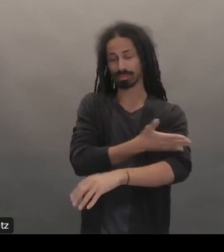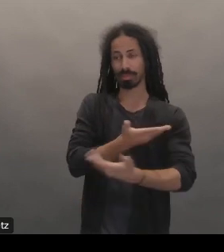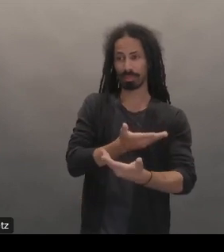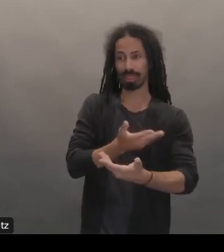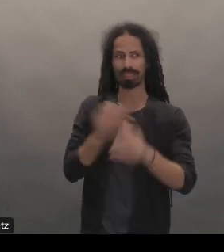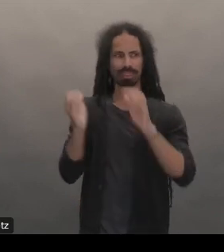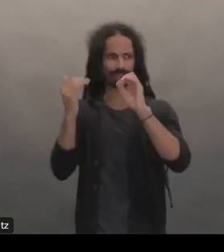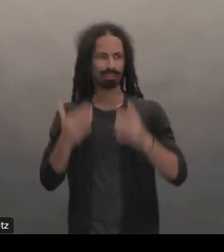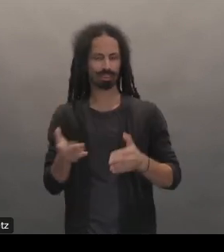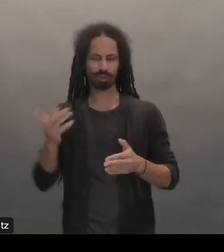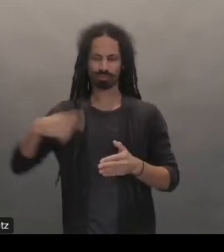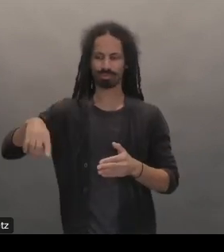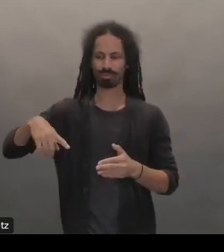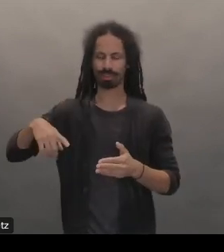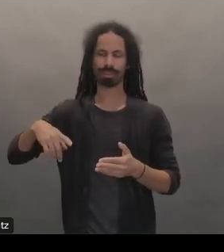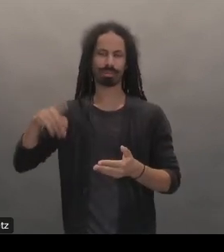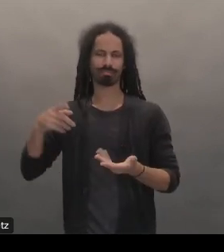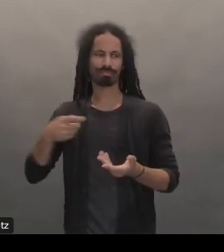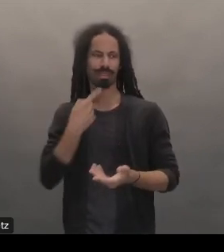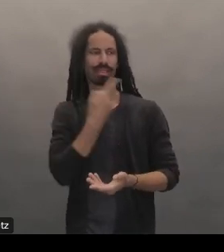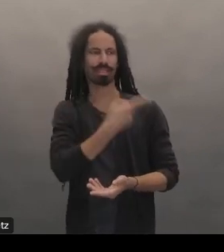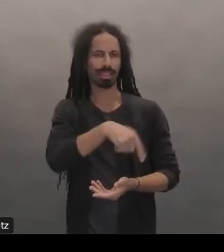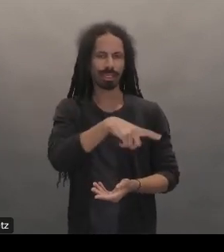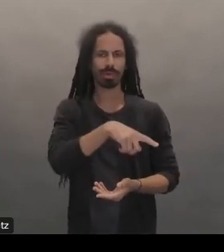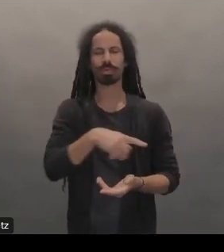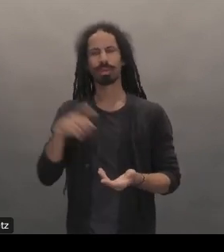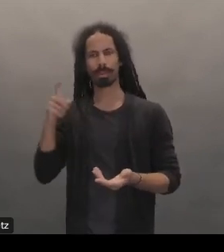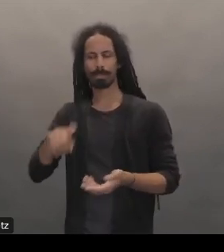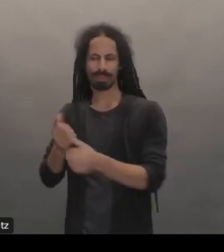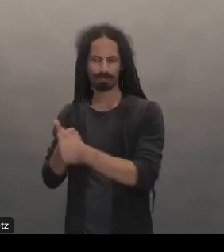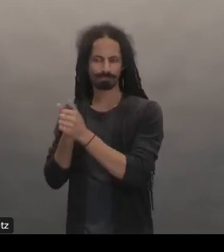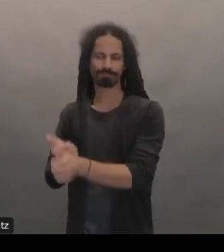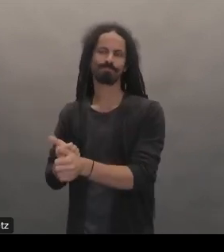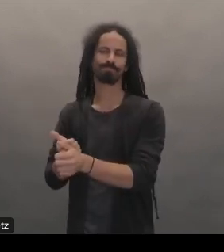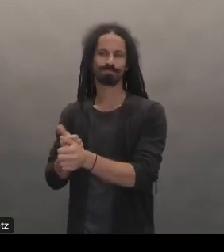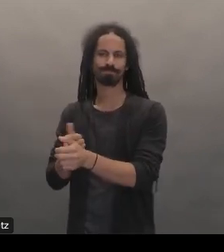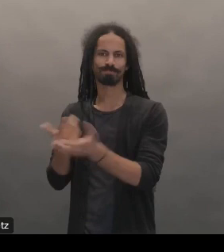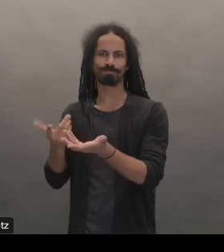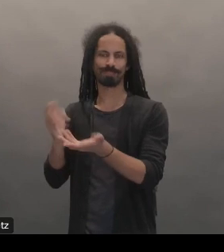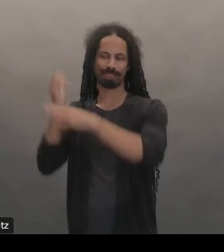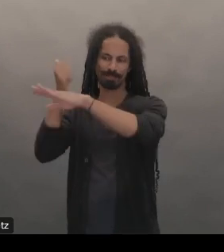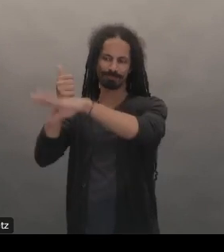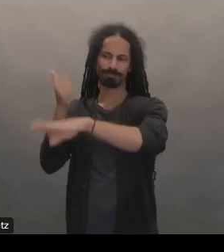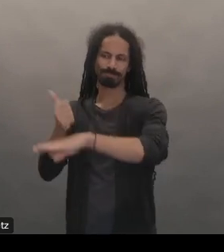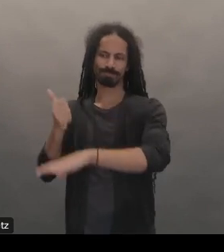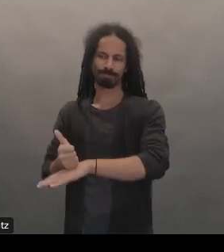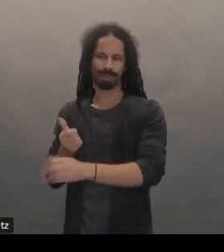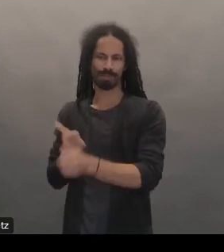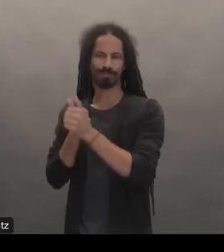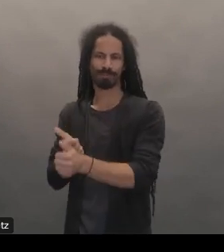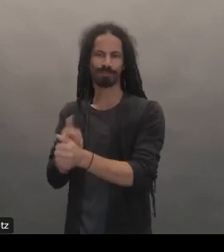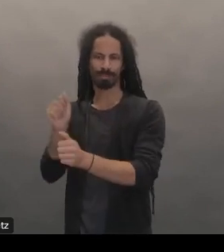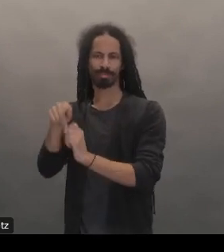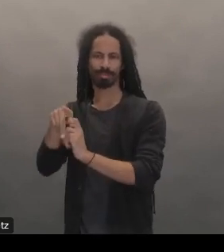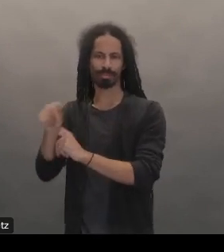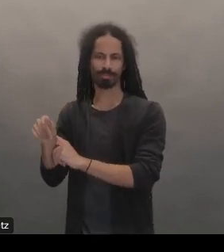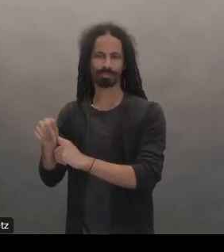are adhering to this kind of larger idea that there should be that structure and cohesion with academic information.